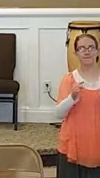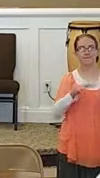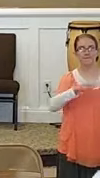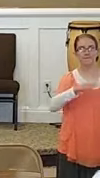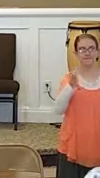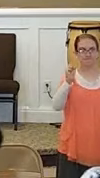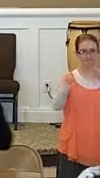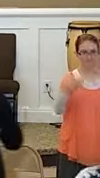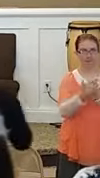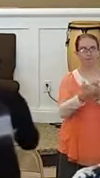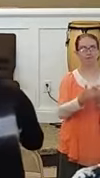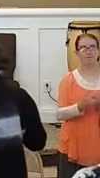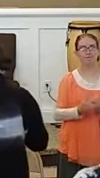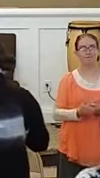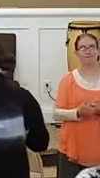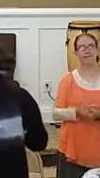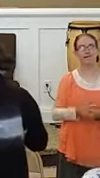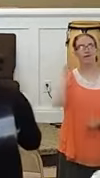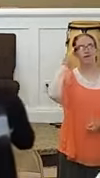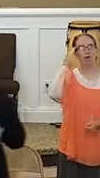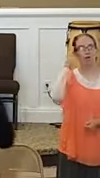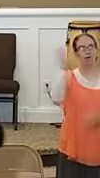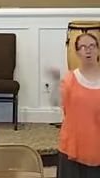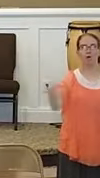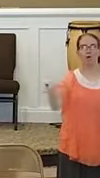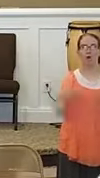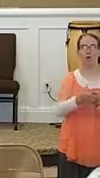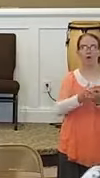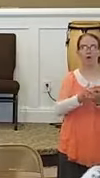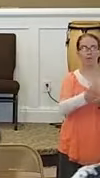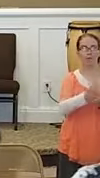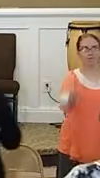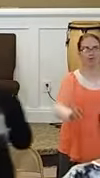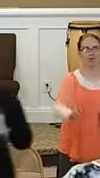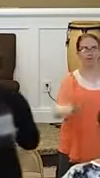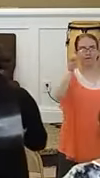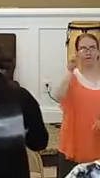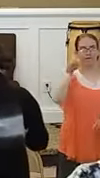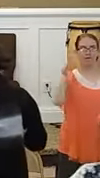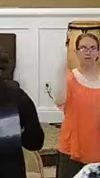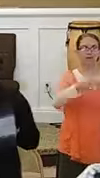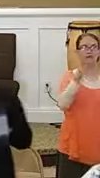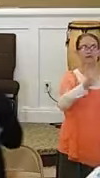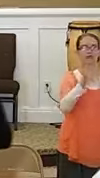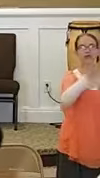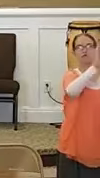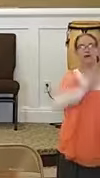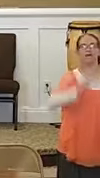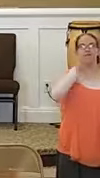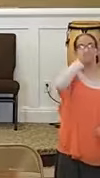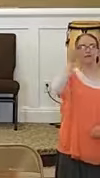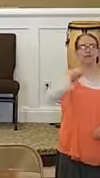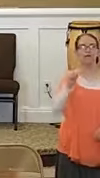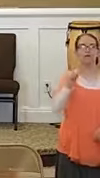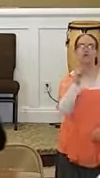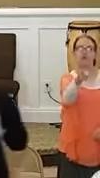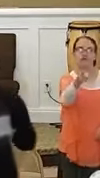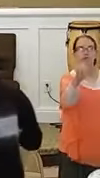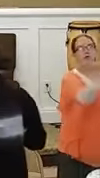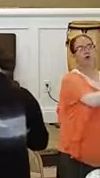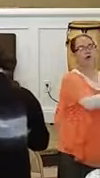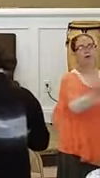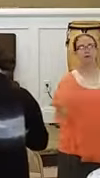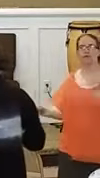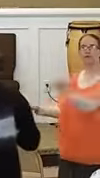he is made whole, be it known unto you all and to all the people of Israel, that by the name of Jesus Christ of Nazareth, whom ye